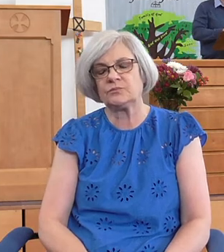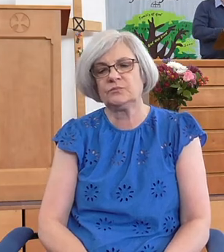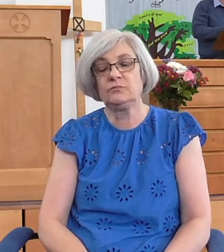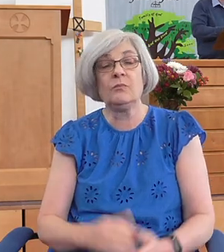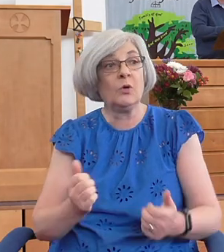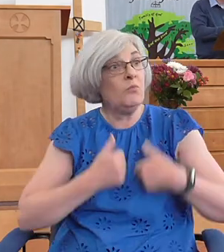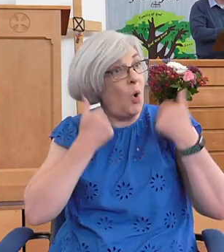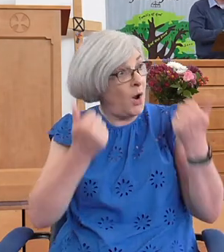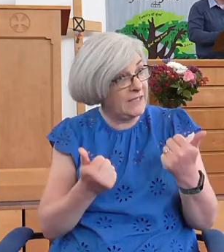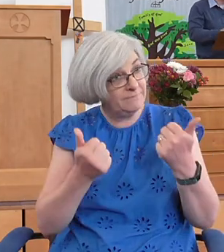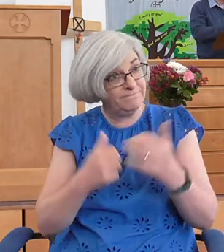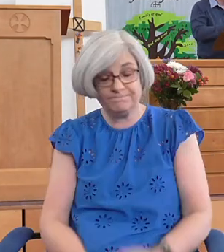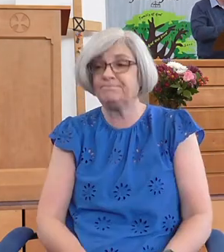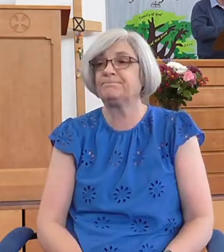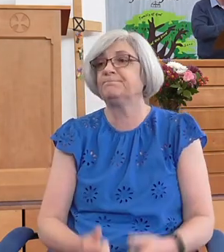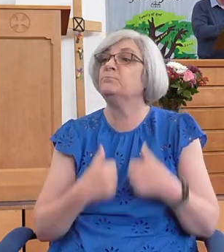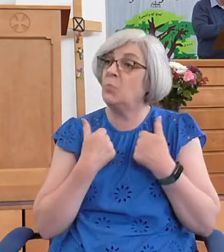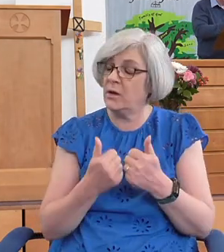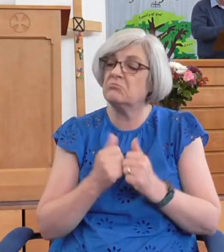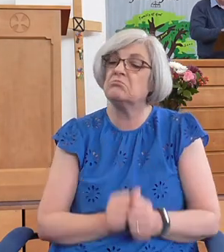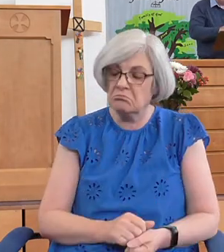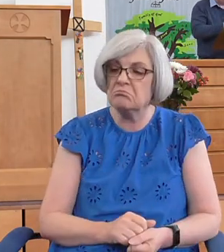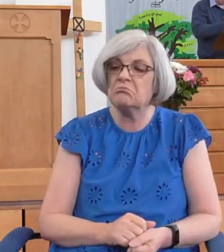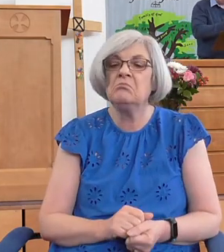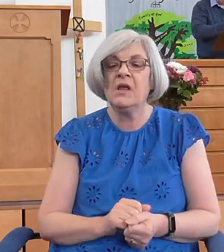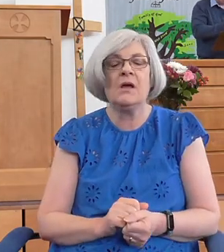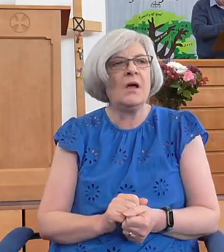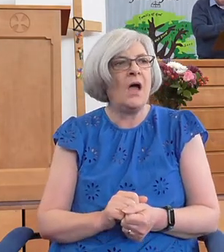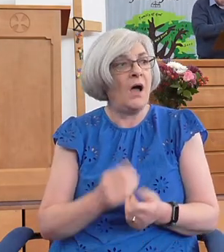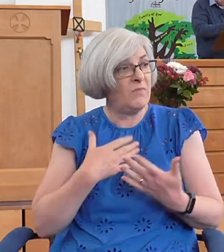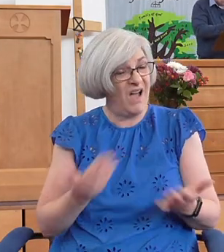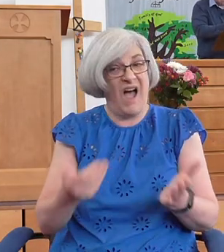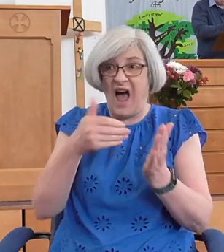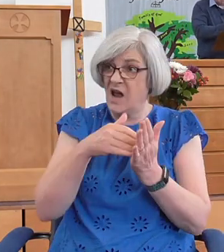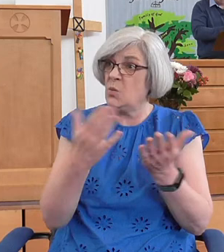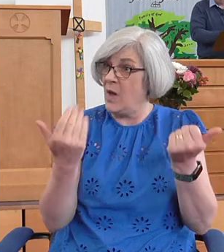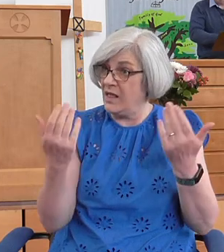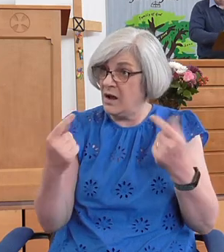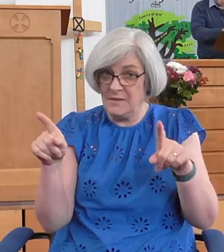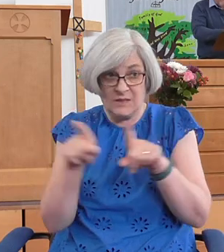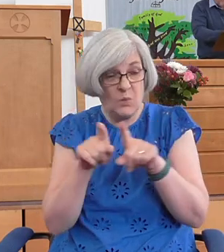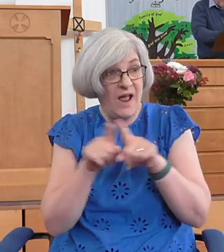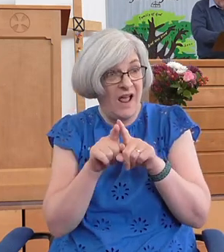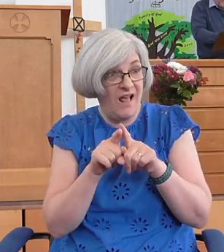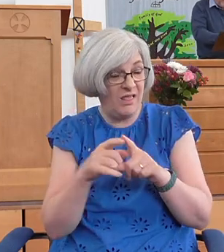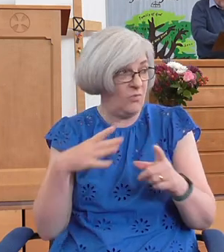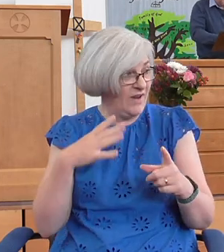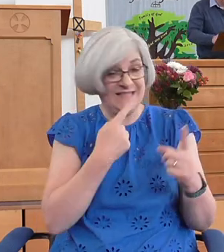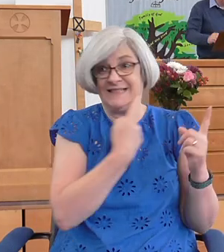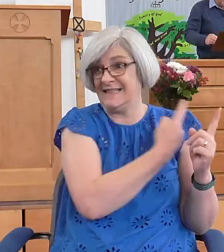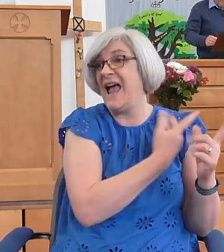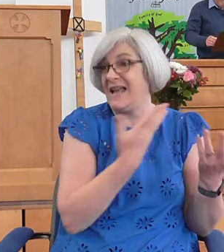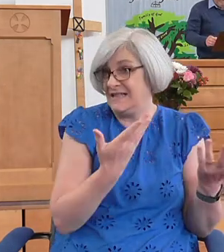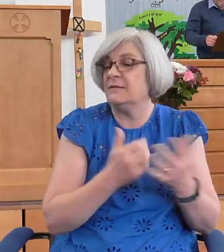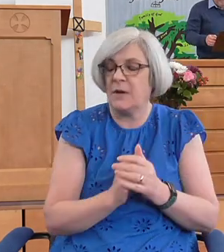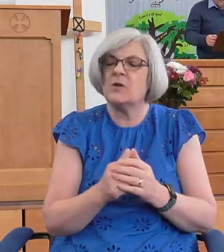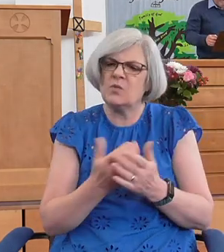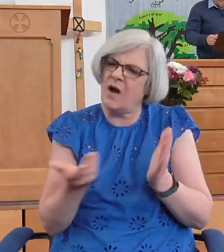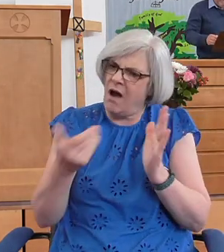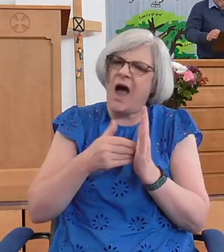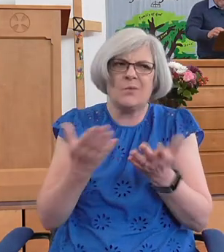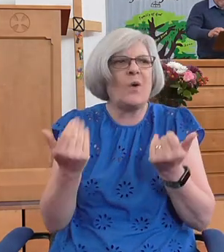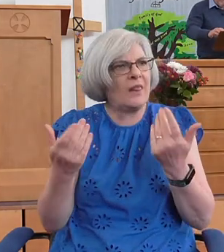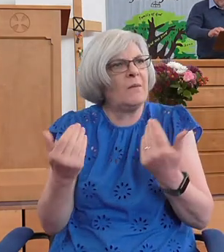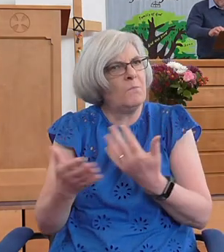Good morning. May I add my welcome to that which has already been extended. It's good to be with you